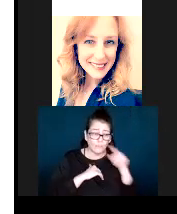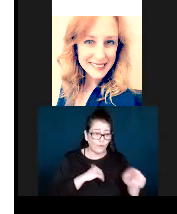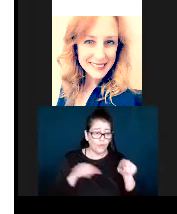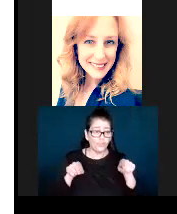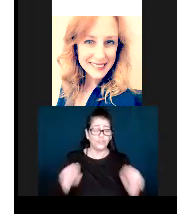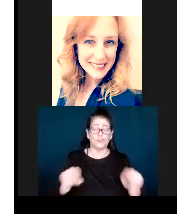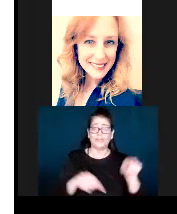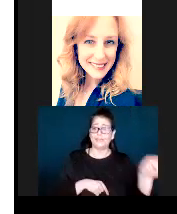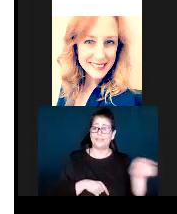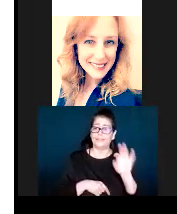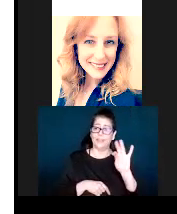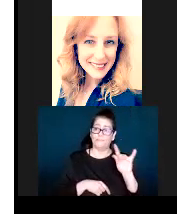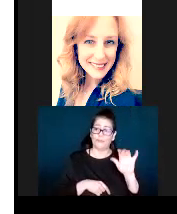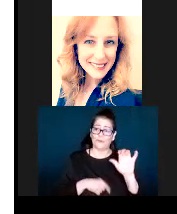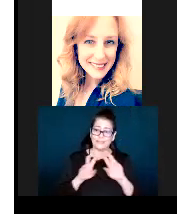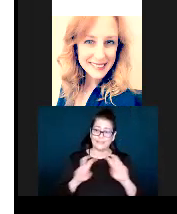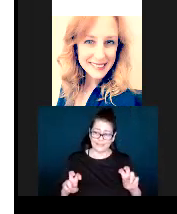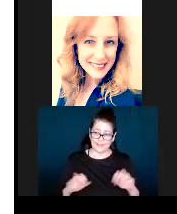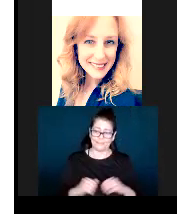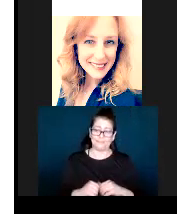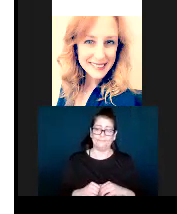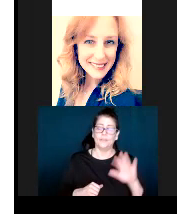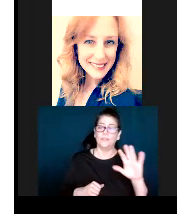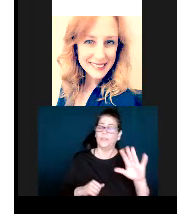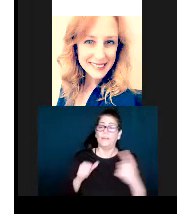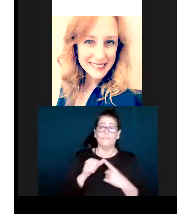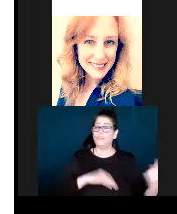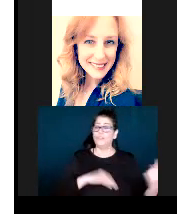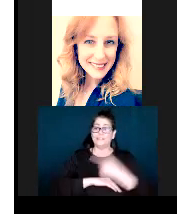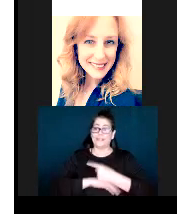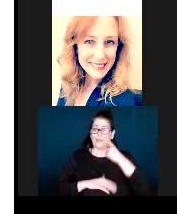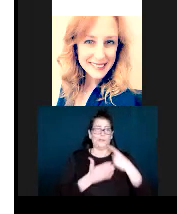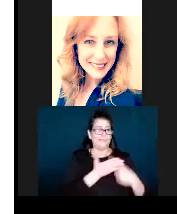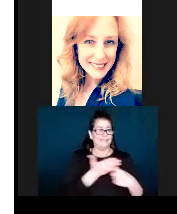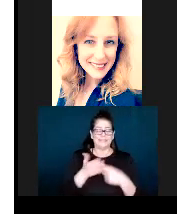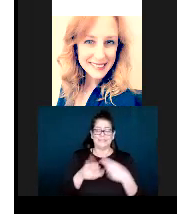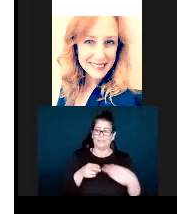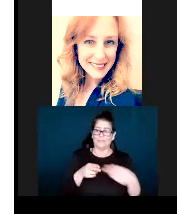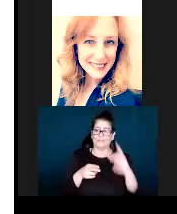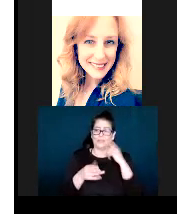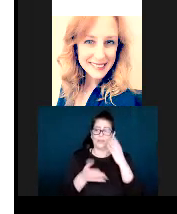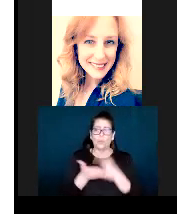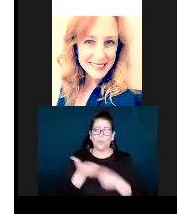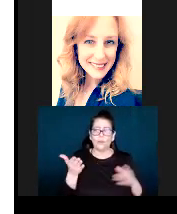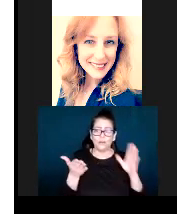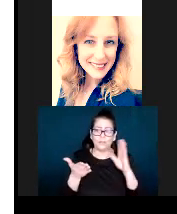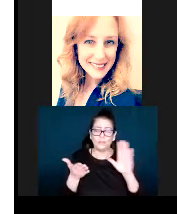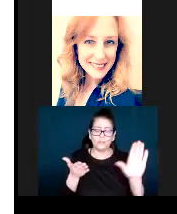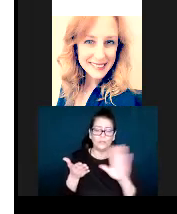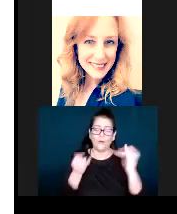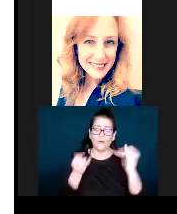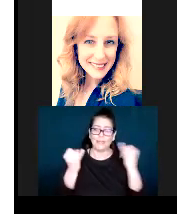exam? So here we are, day one. We talked a little bit about this. What are some of your ideas of how you might handle